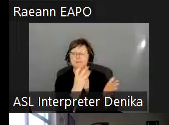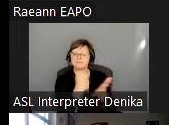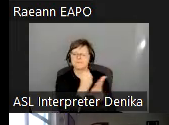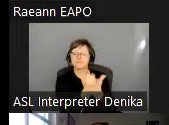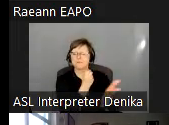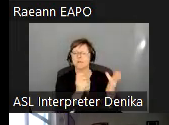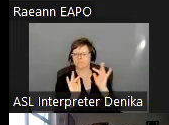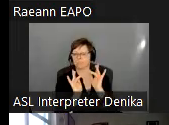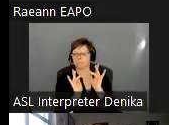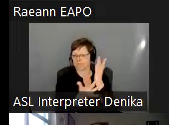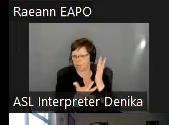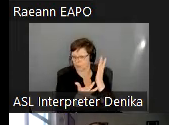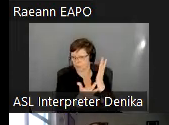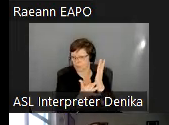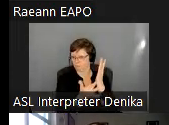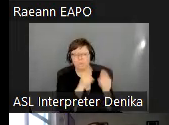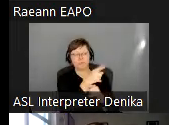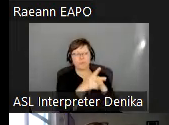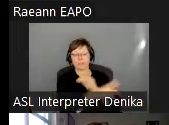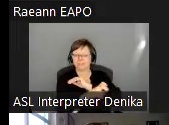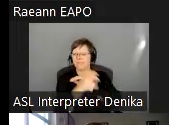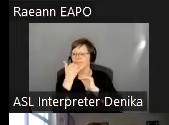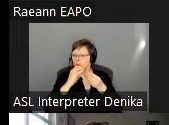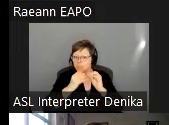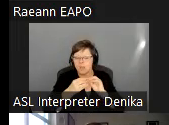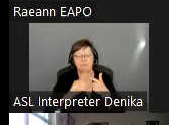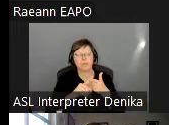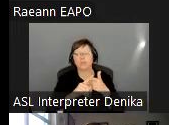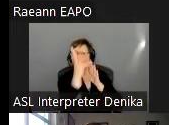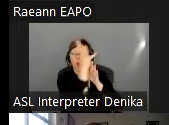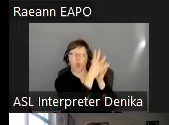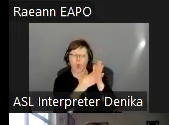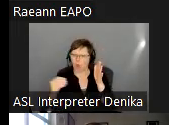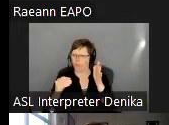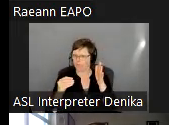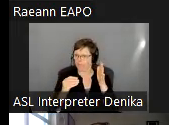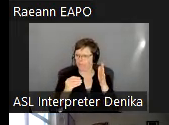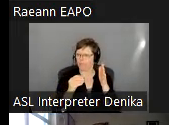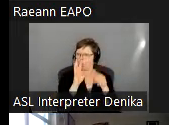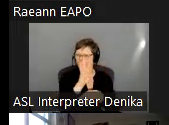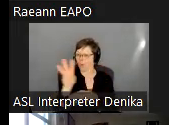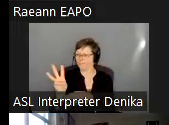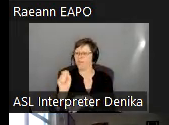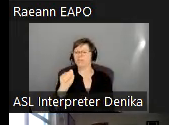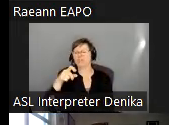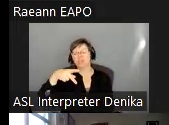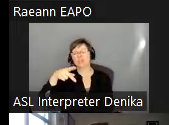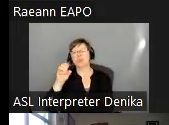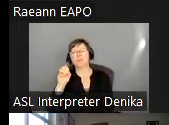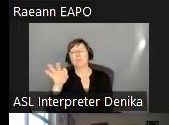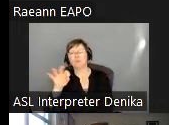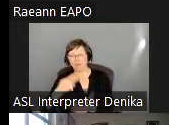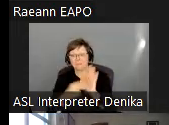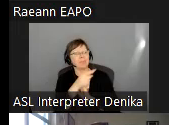spoof. They're spoofing phone numbers, they're spoofing websites, they're creating spoofed emails. And what I'm saying by spoofed emails, they're going to go